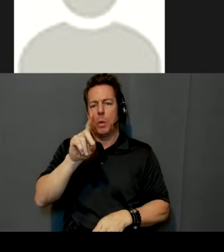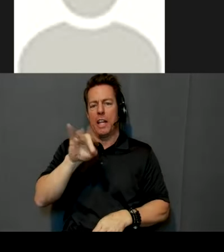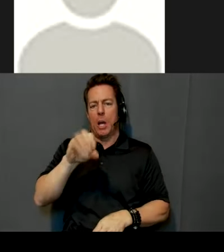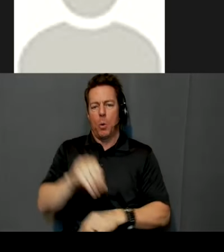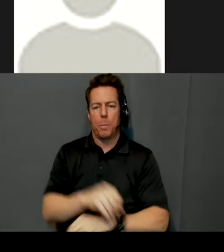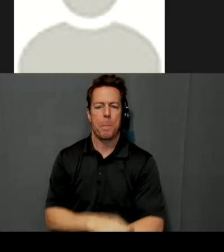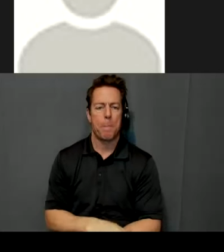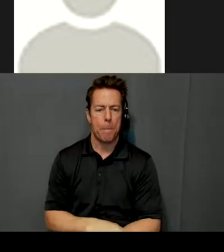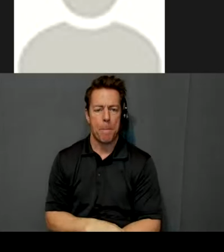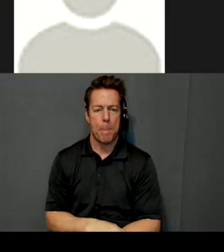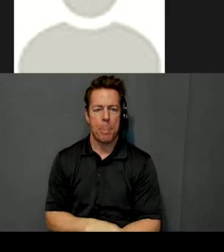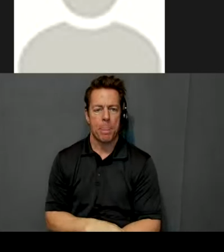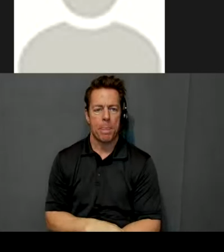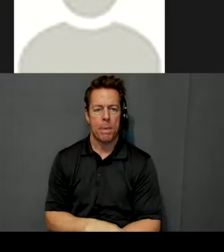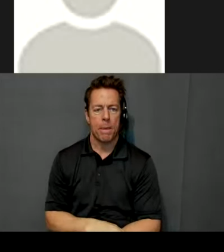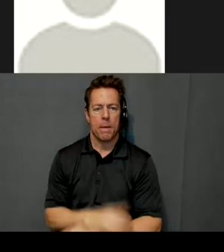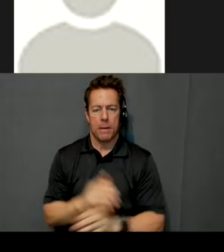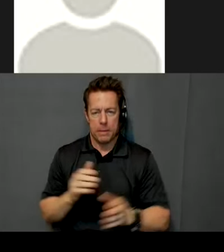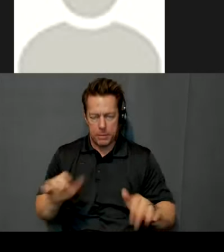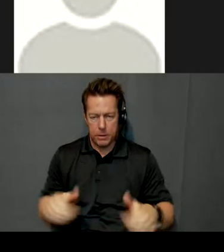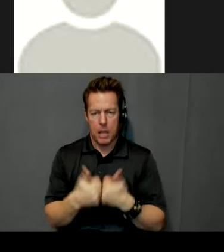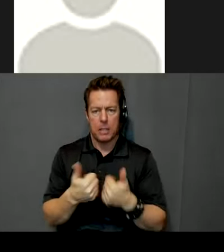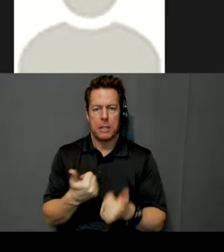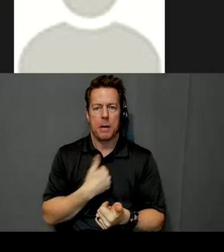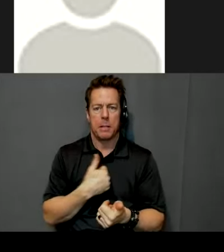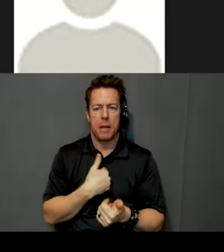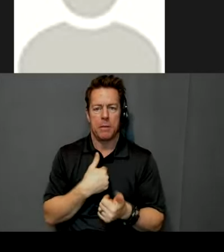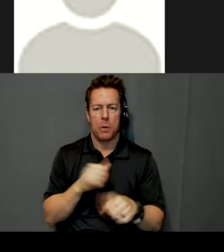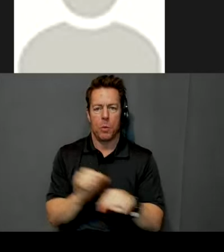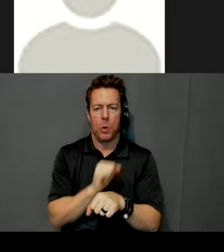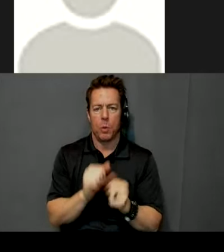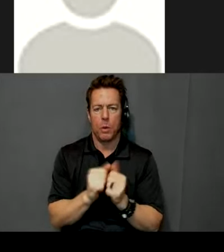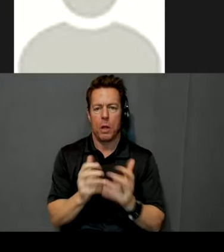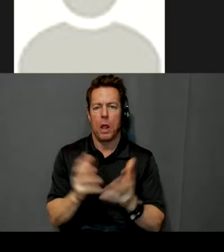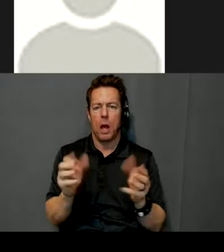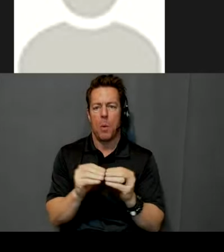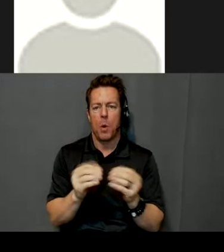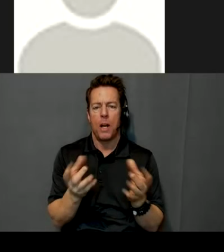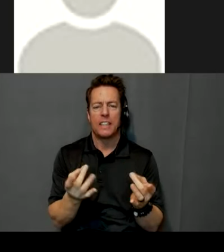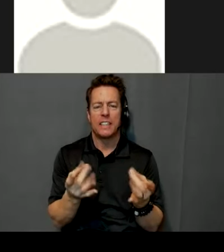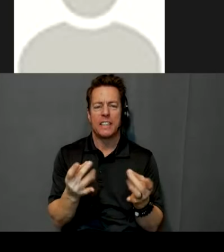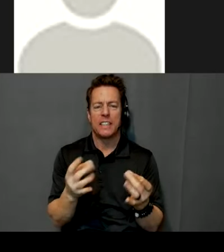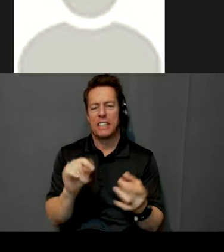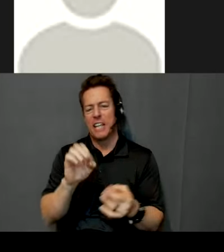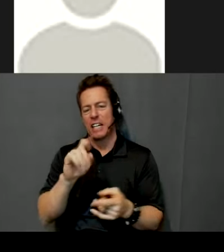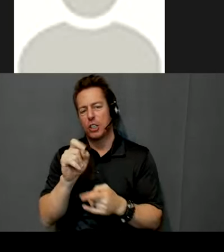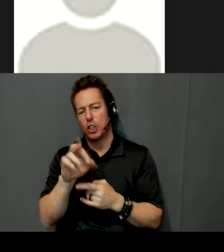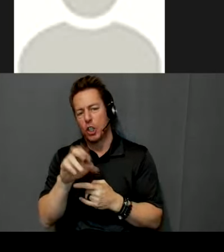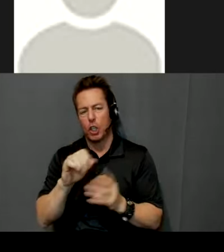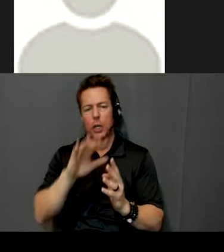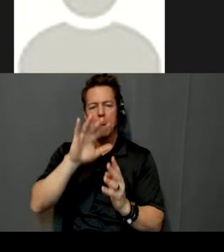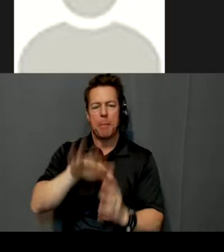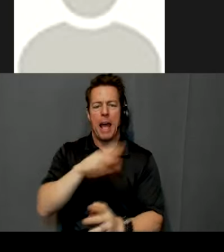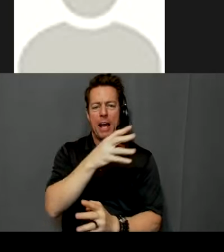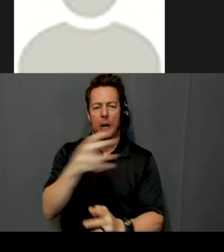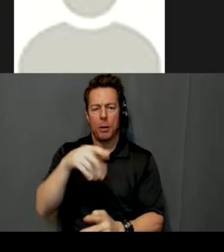I'm pushing myself to work with a lot more texture and pattern. So